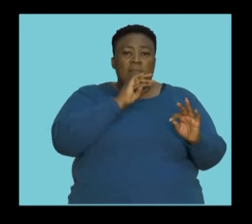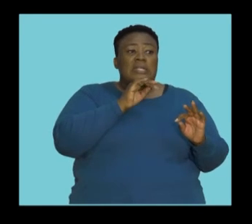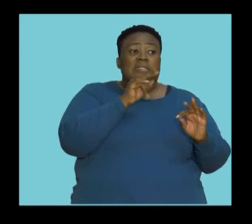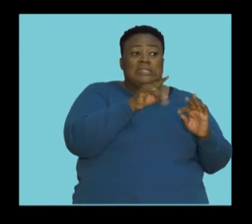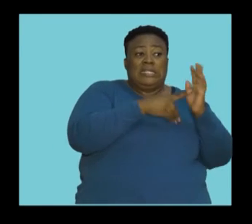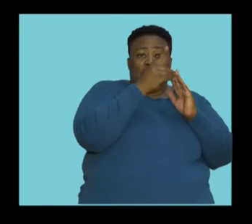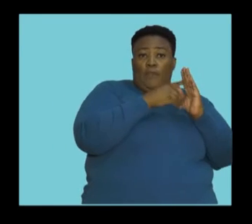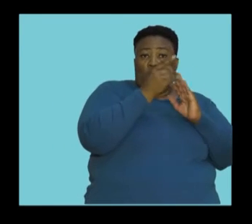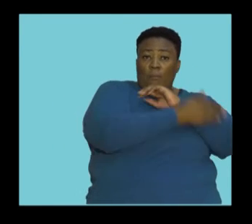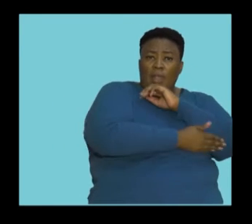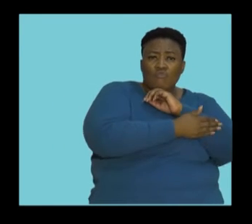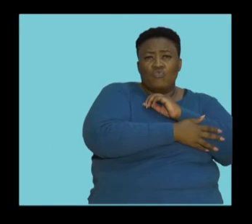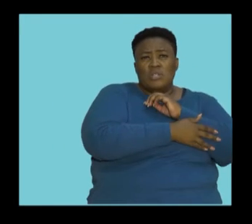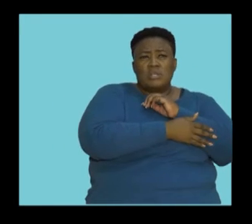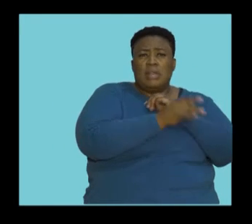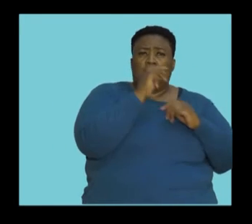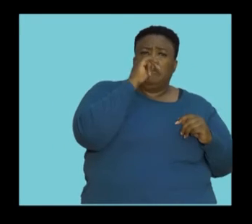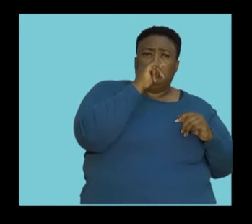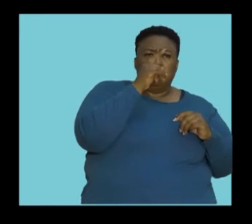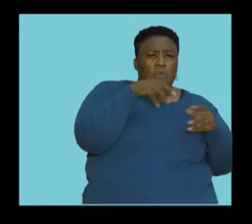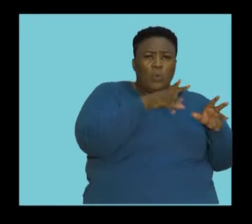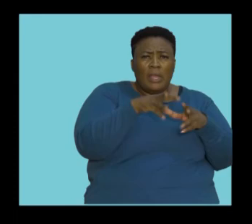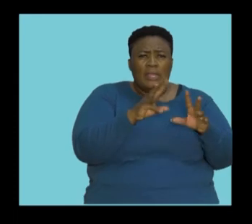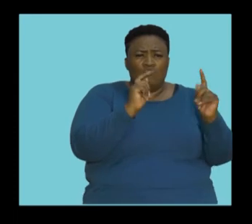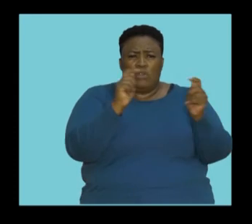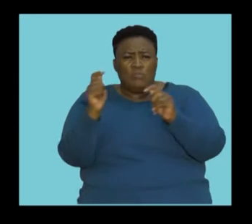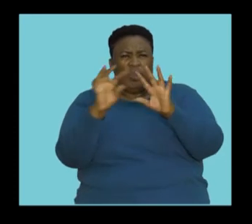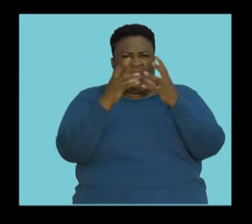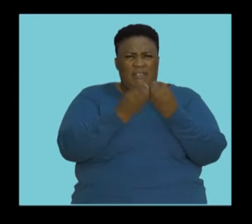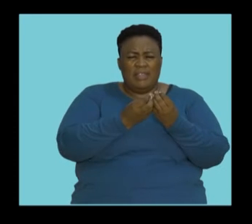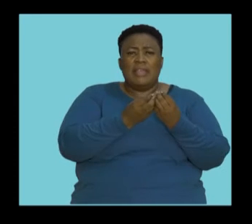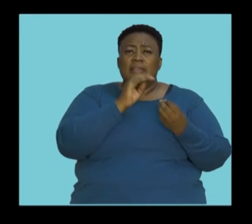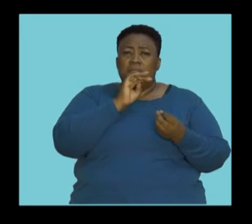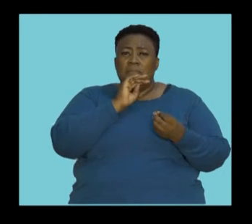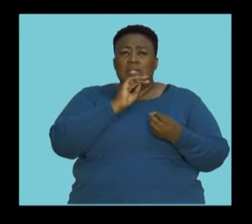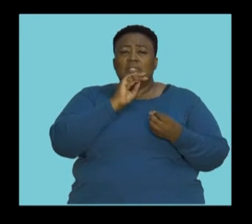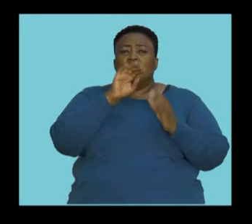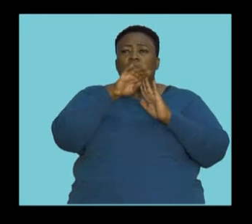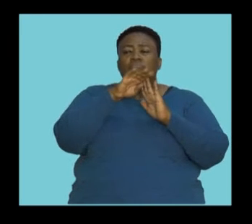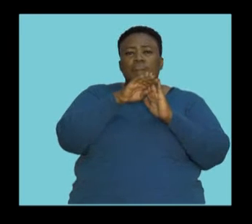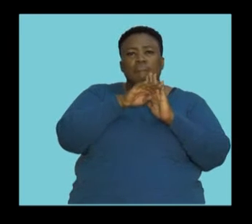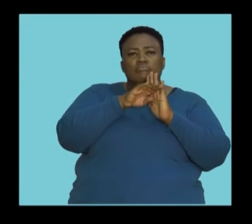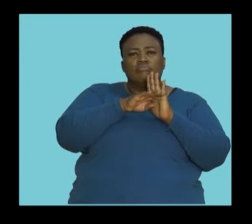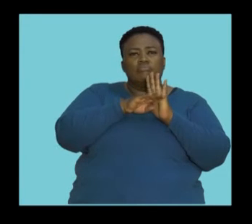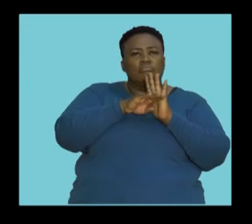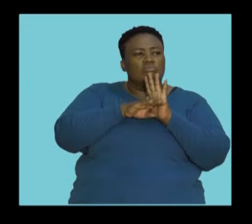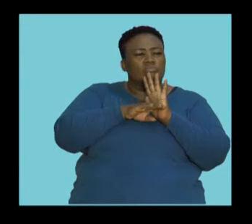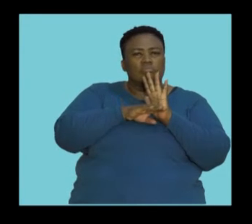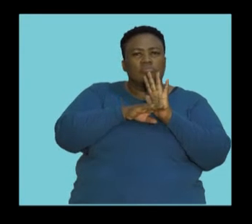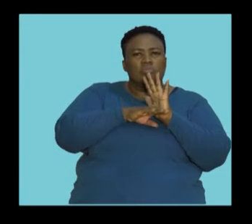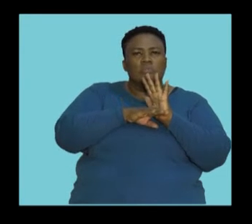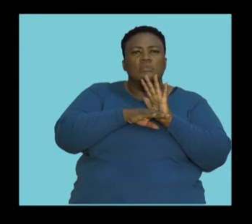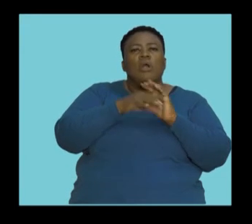developed countries with their more modern and developed techniques of transporting, storage, means that there's significantly